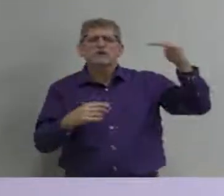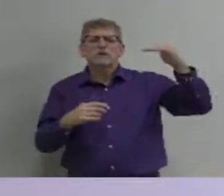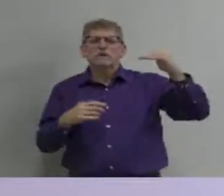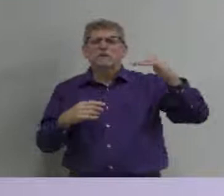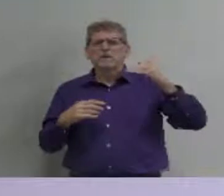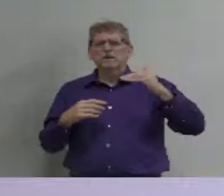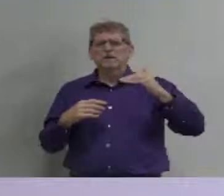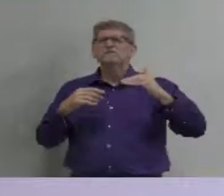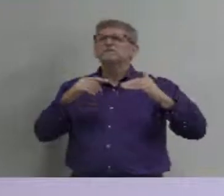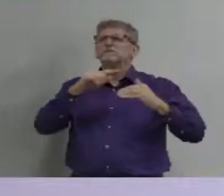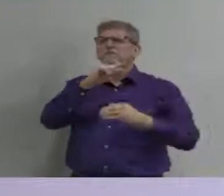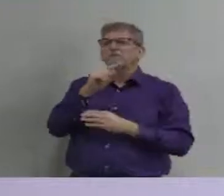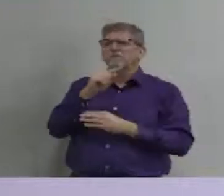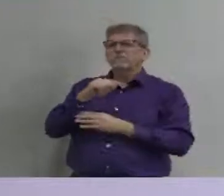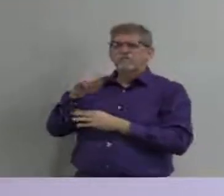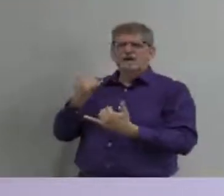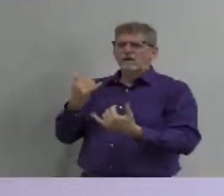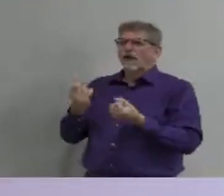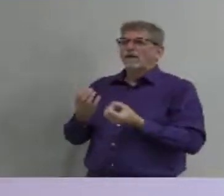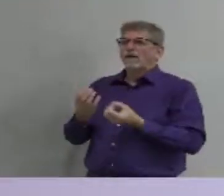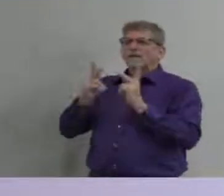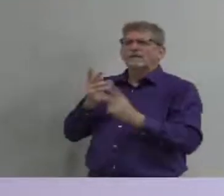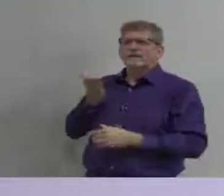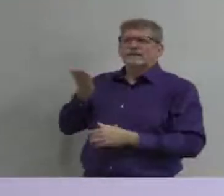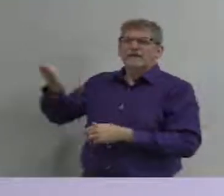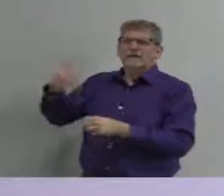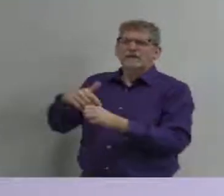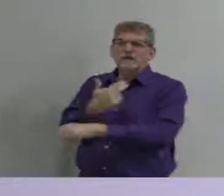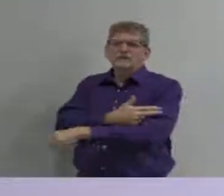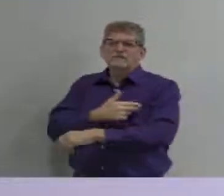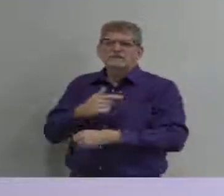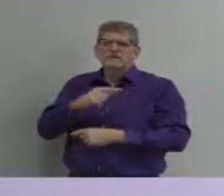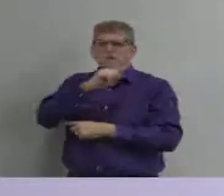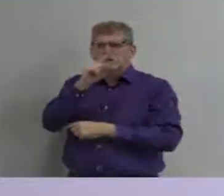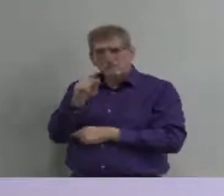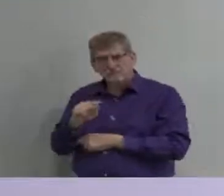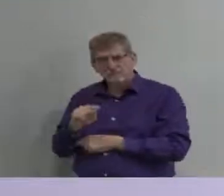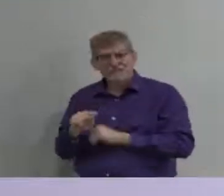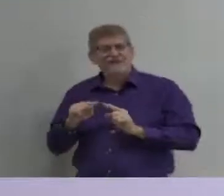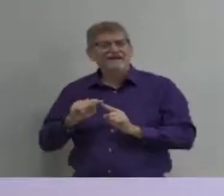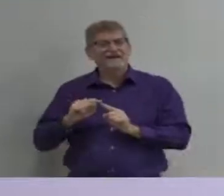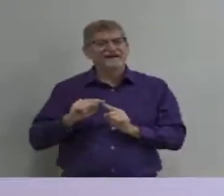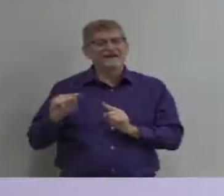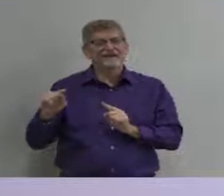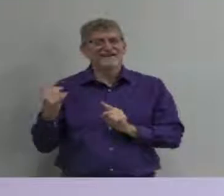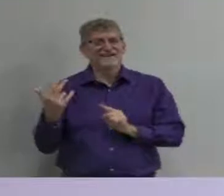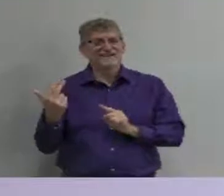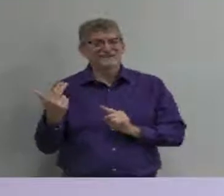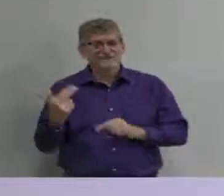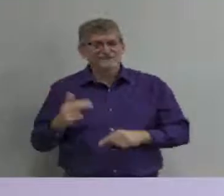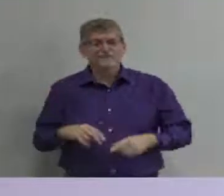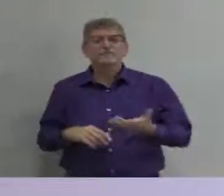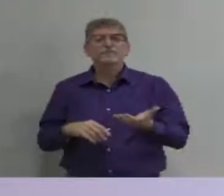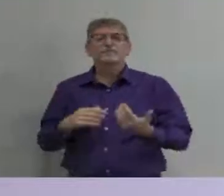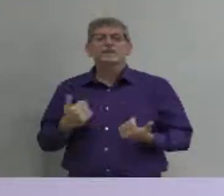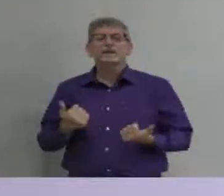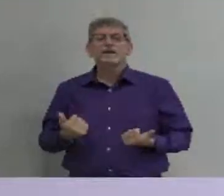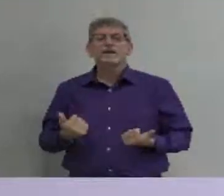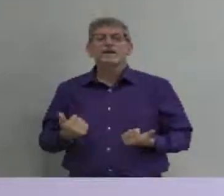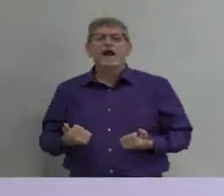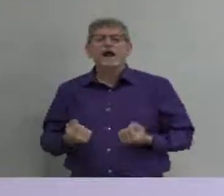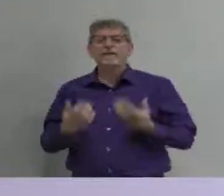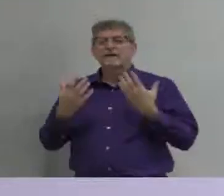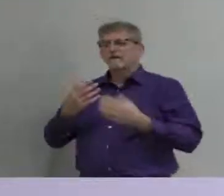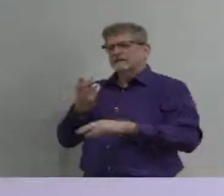in the hospital, in our hospitals, 13. The second line is the number of patients in intensive care units,